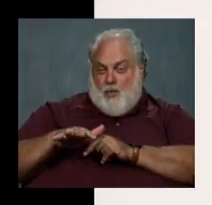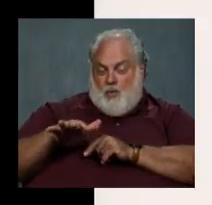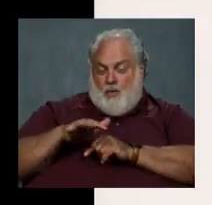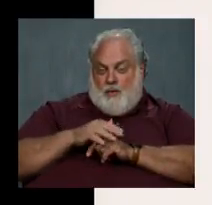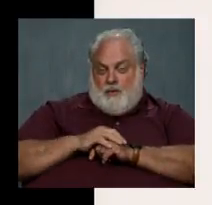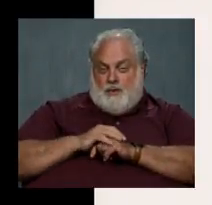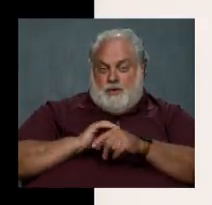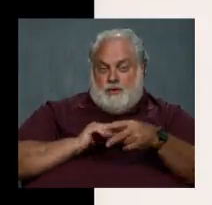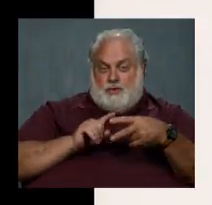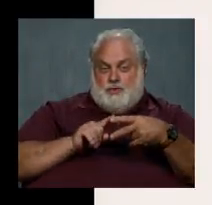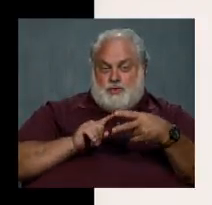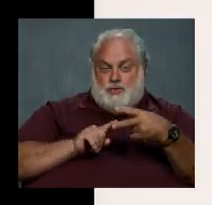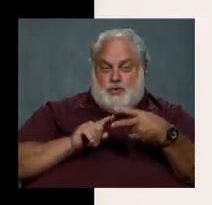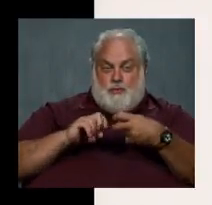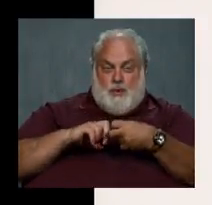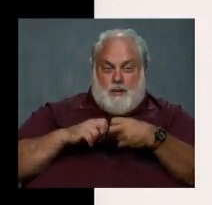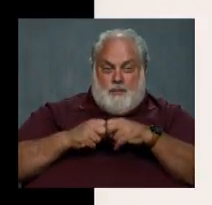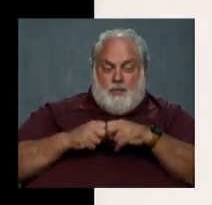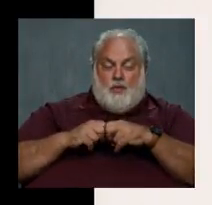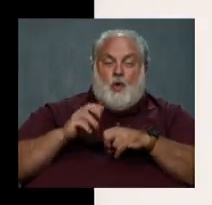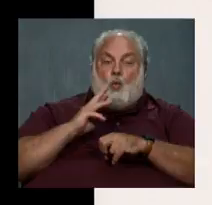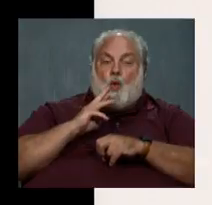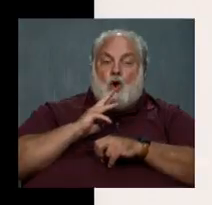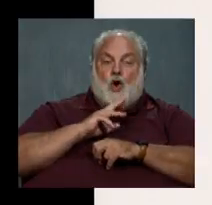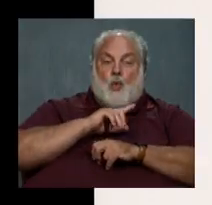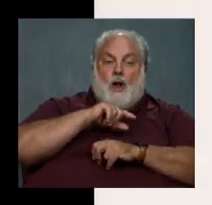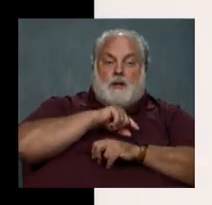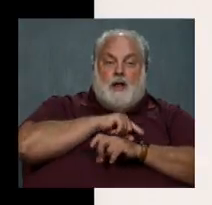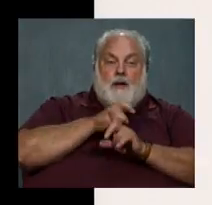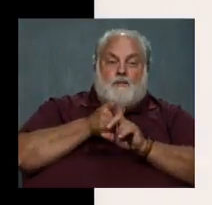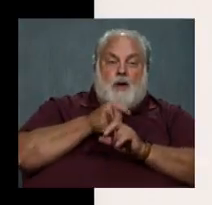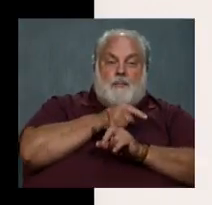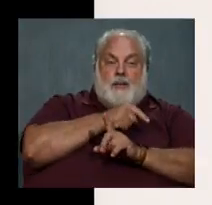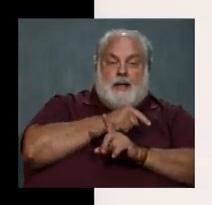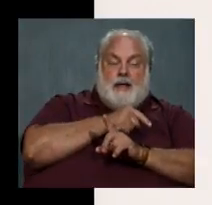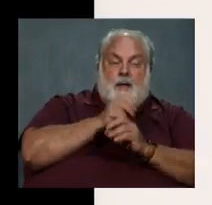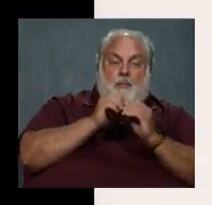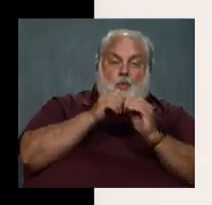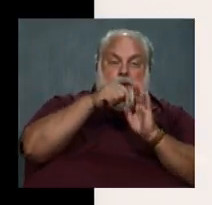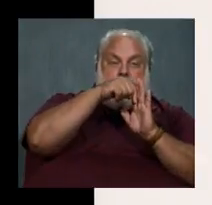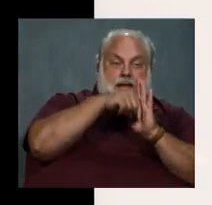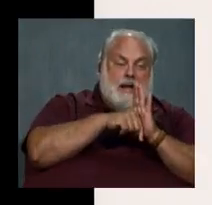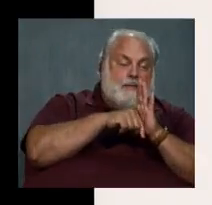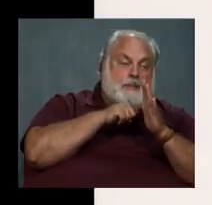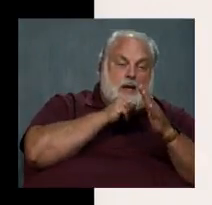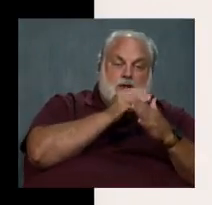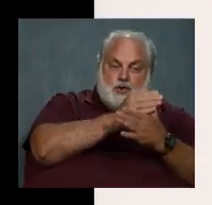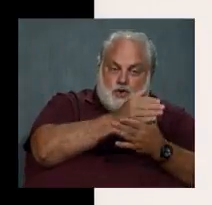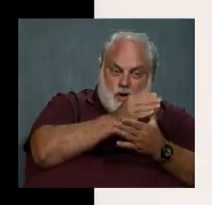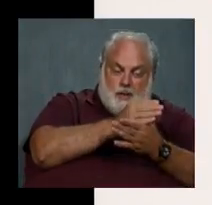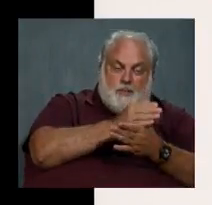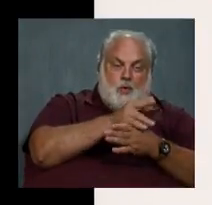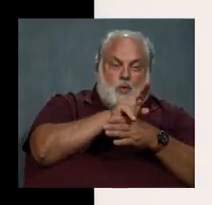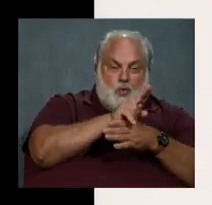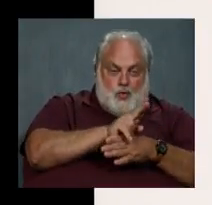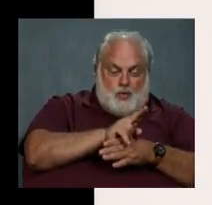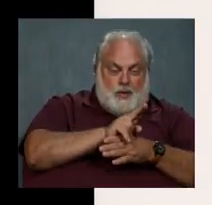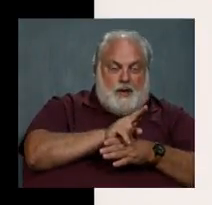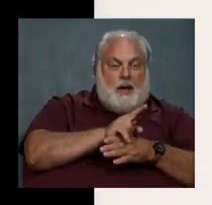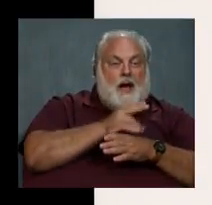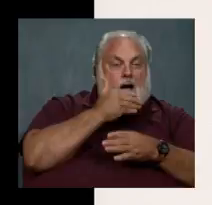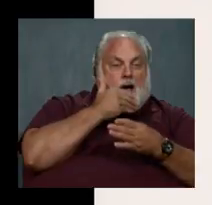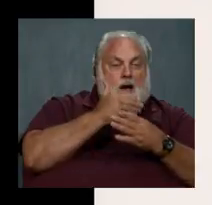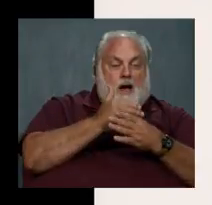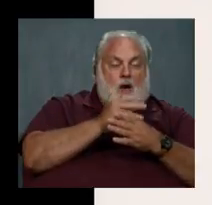2 problems with that. One, we like the water quality in the higher pool. It's a deeper pool. It hasn't been disturbed. We're used to high quality